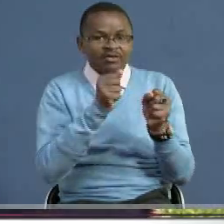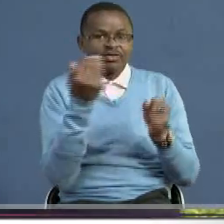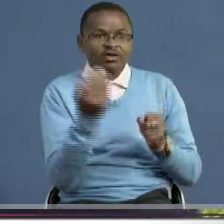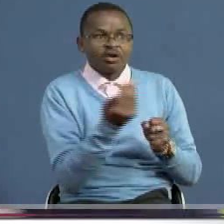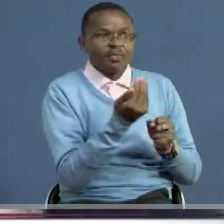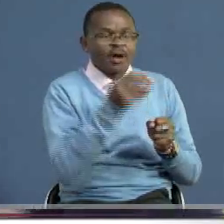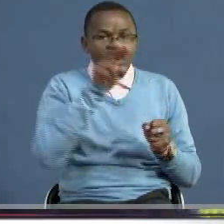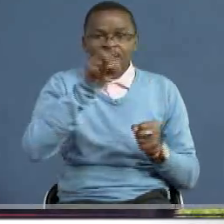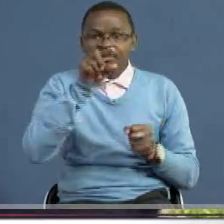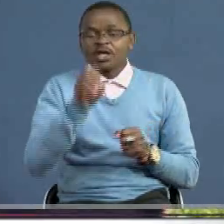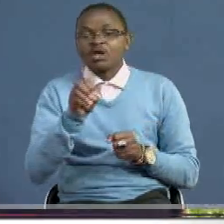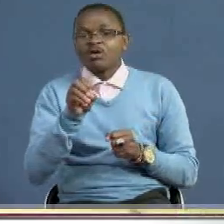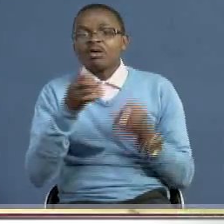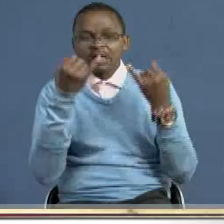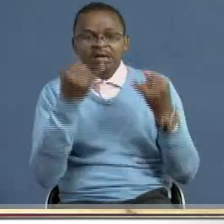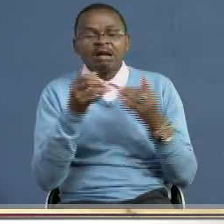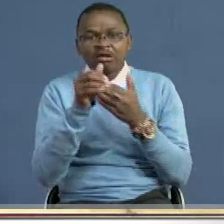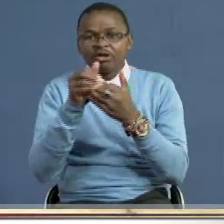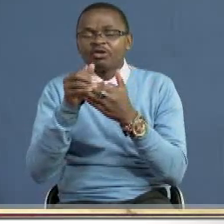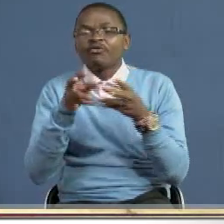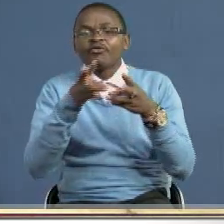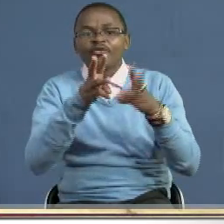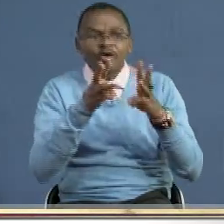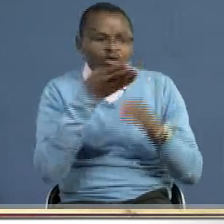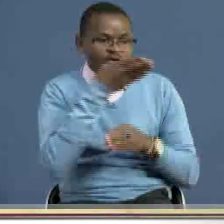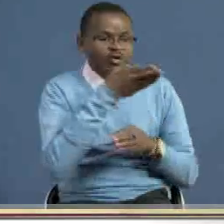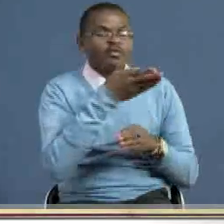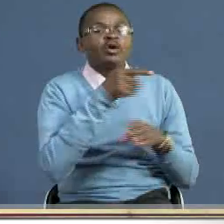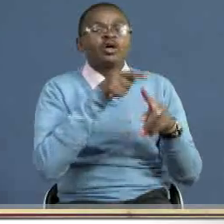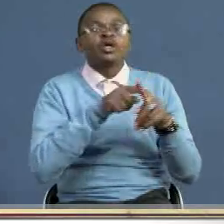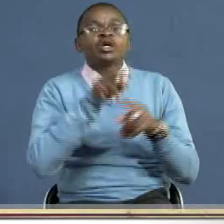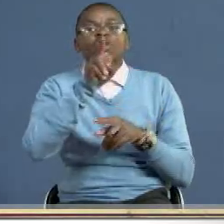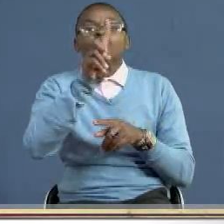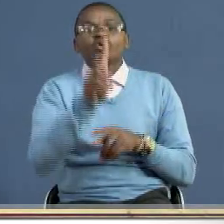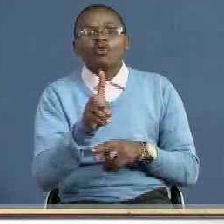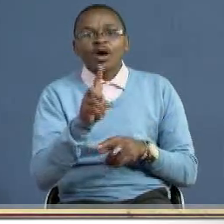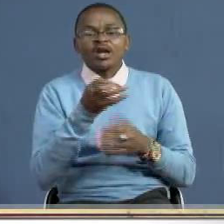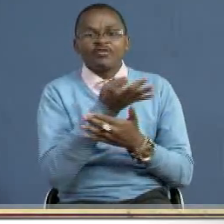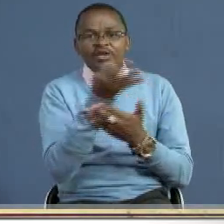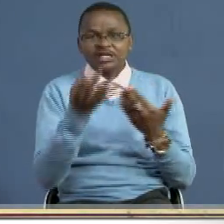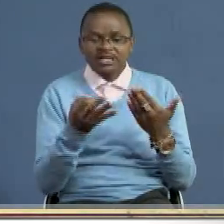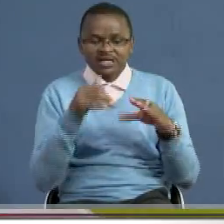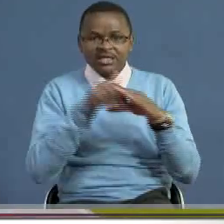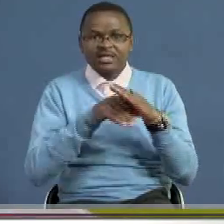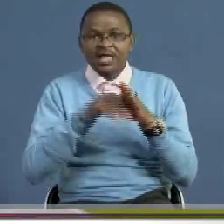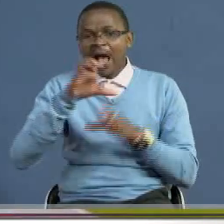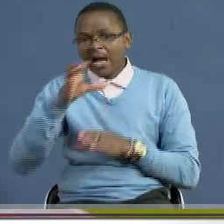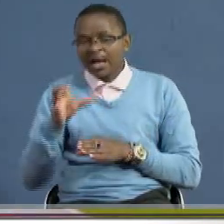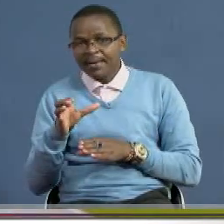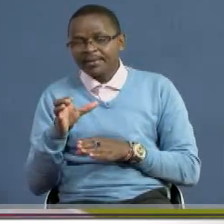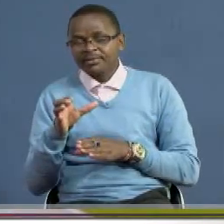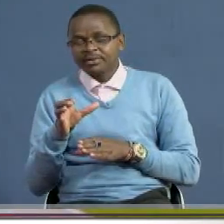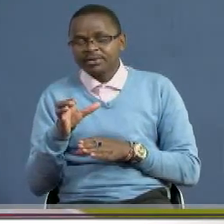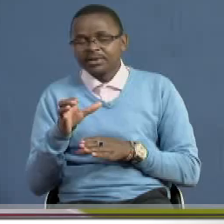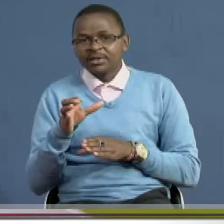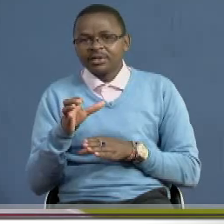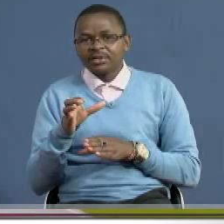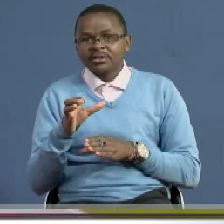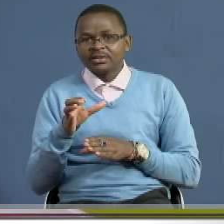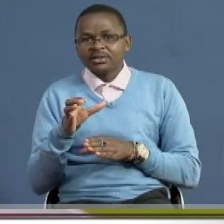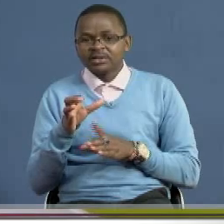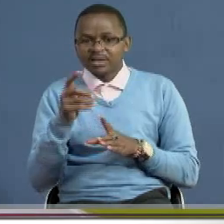a non-governmental organization, is leading the way in the rollout of this gel in 21 facilities in the county. The managed